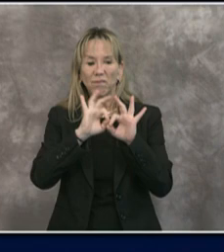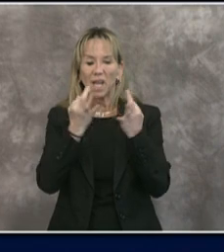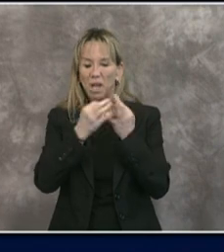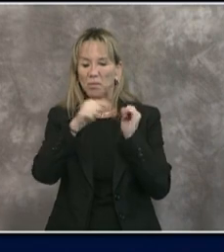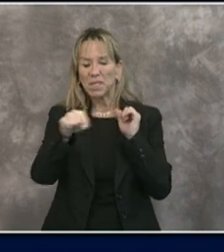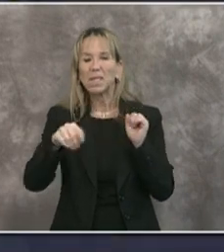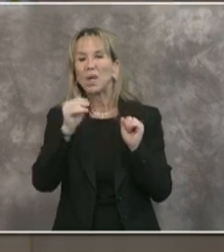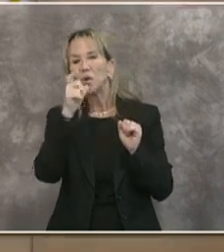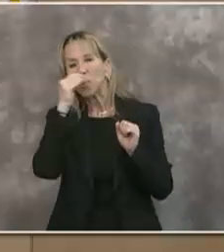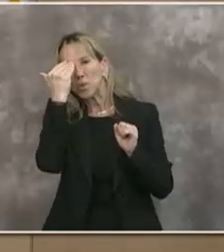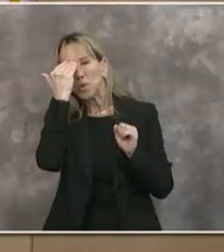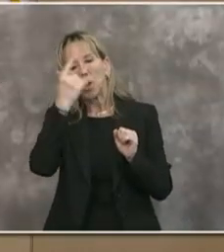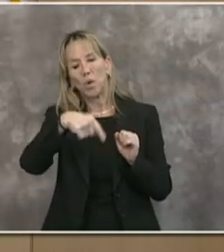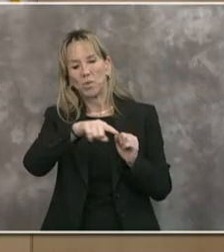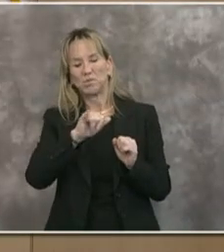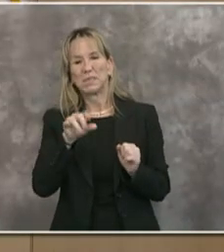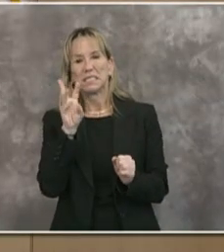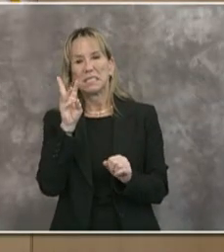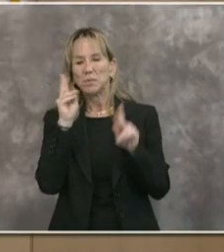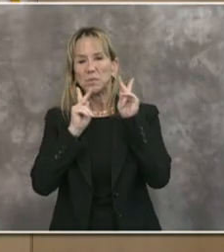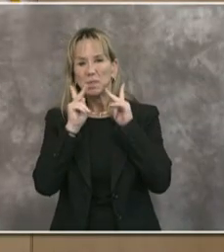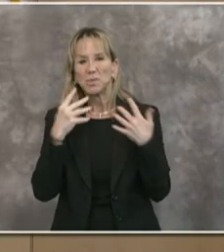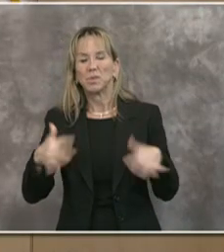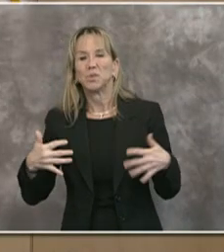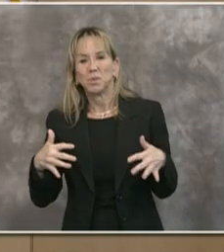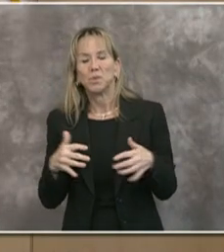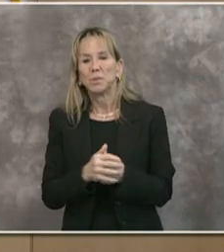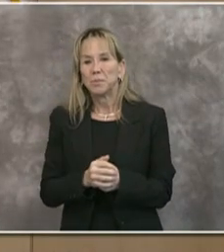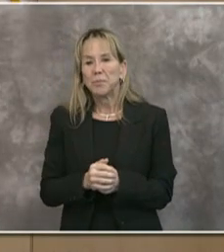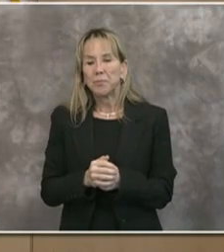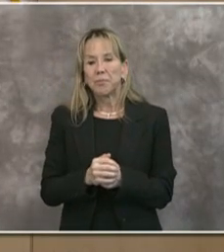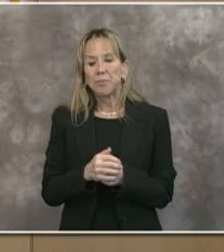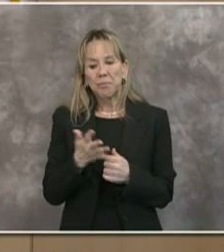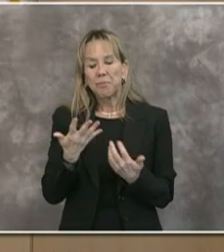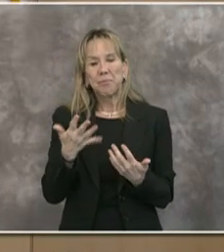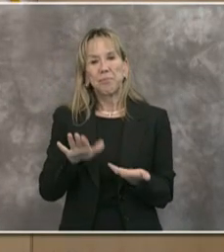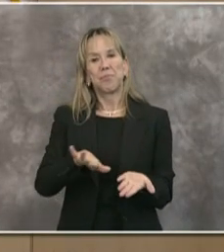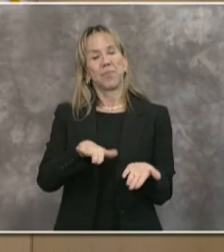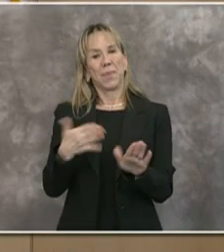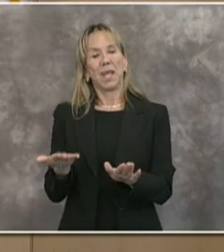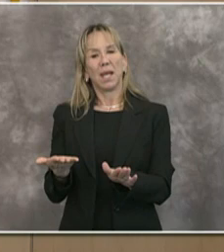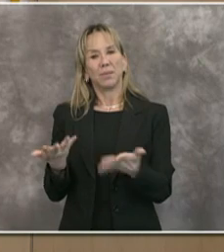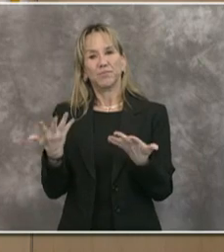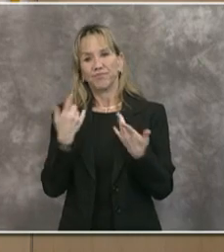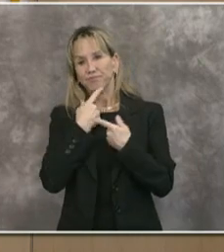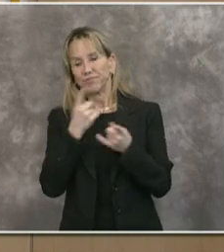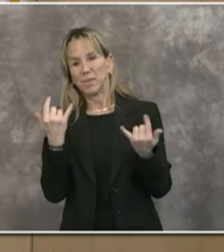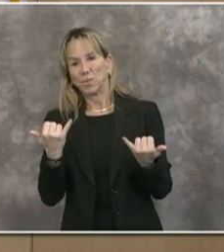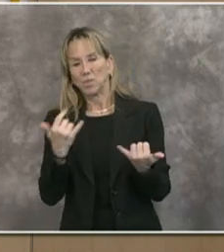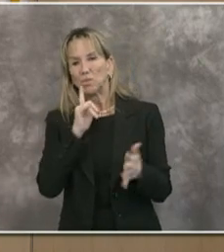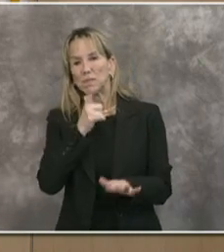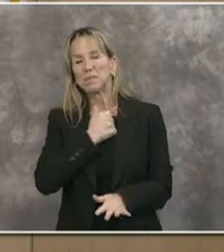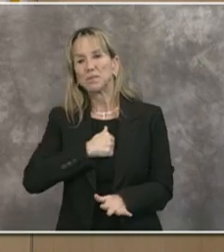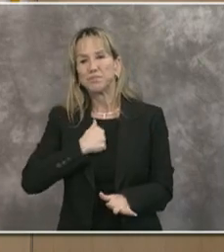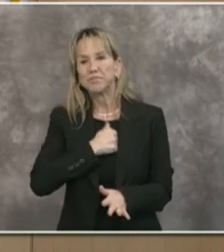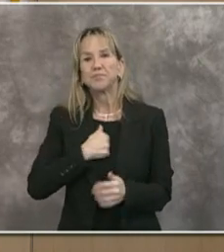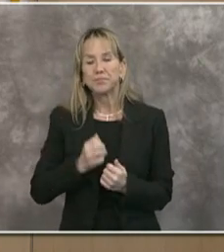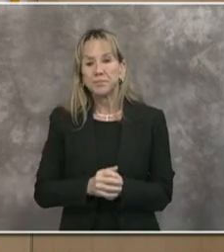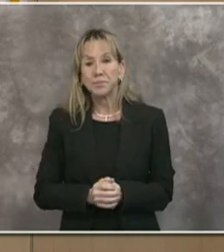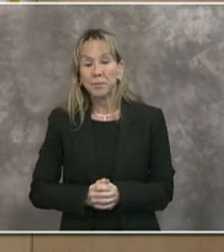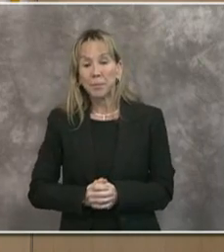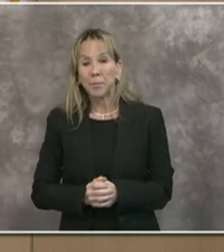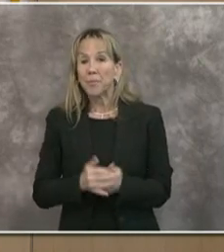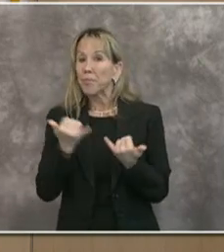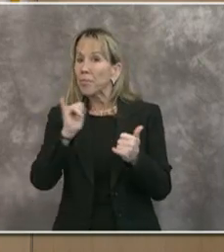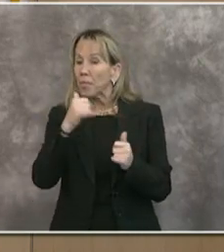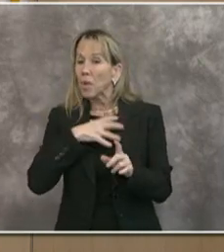family and friends of the 6 individuals whose death we announced today. Now,